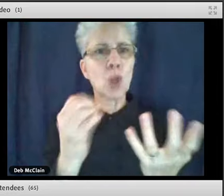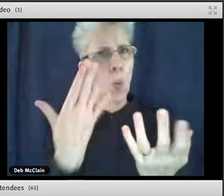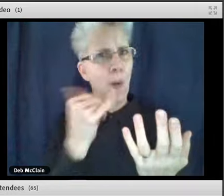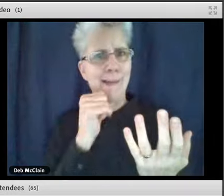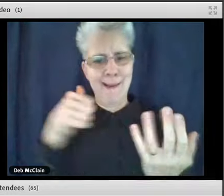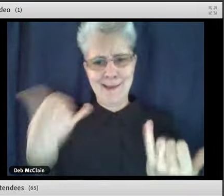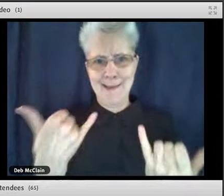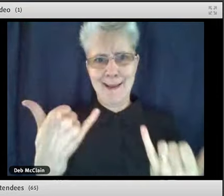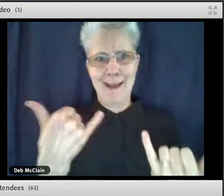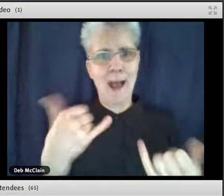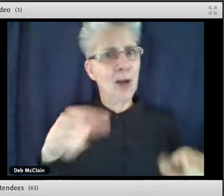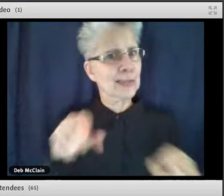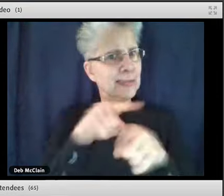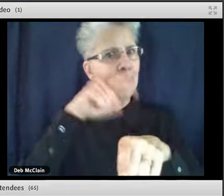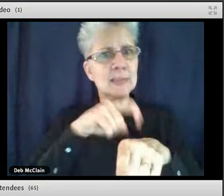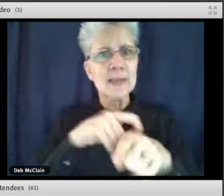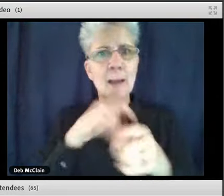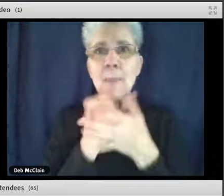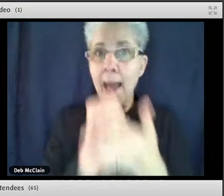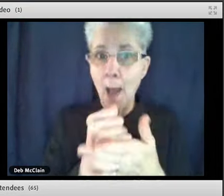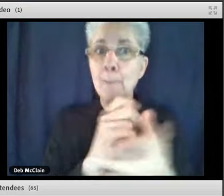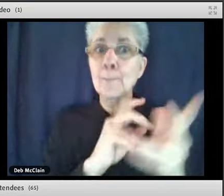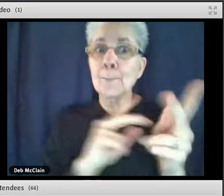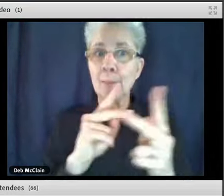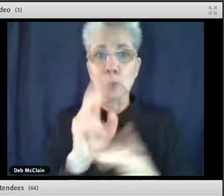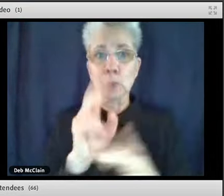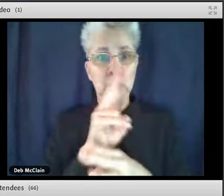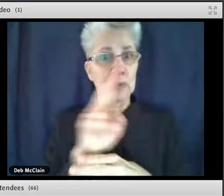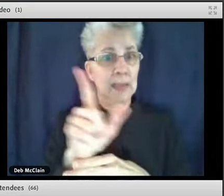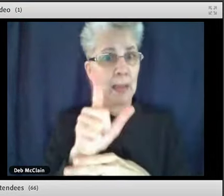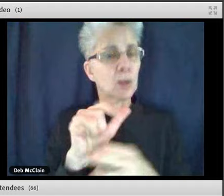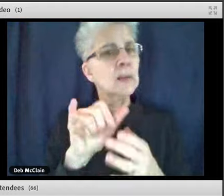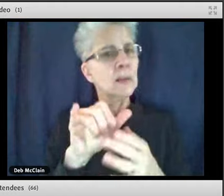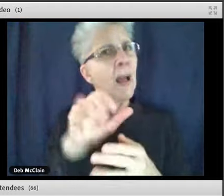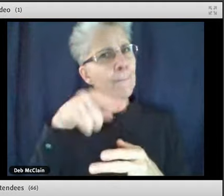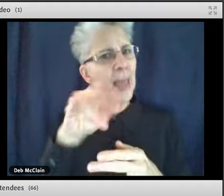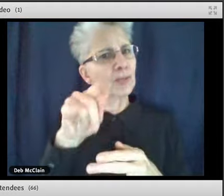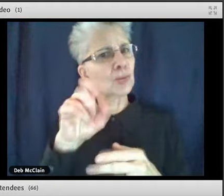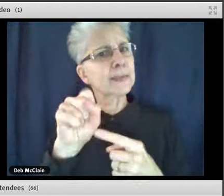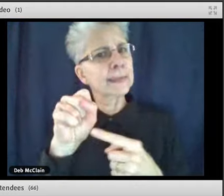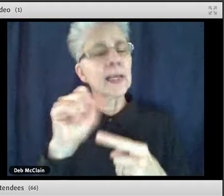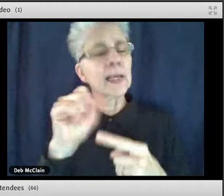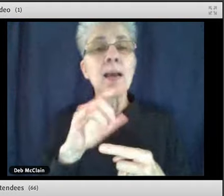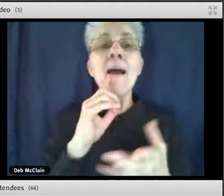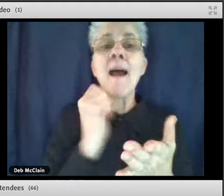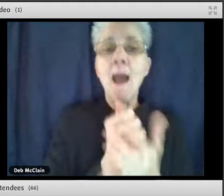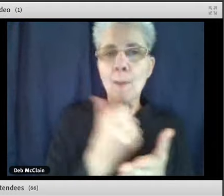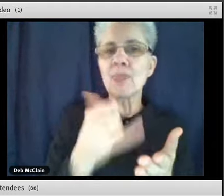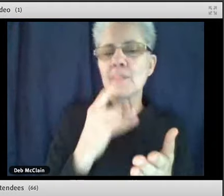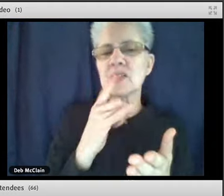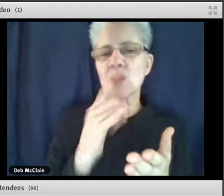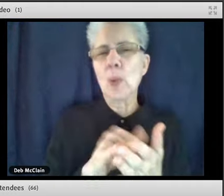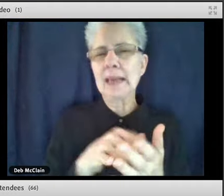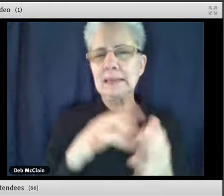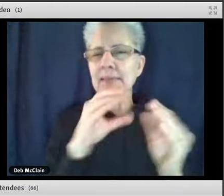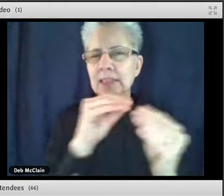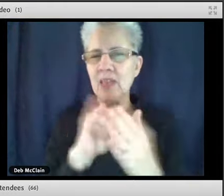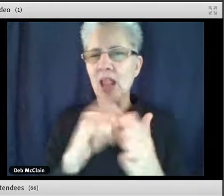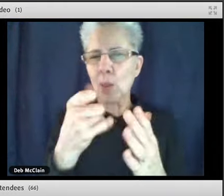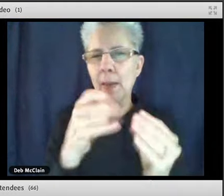can definitely help our patrons despite being closed. And so we'll get into that a little bit later.